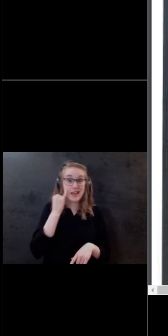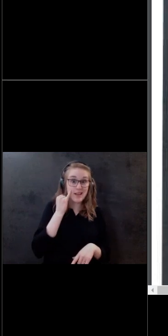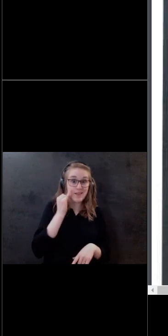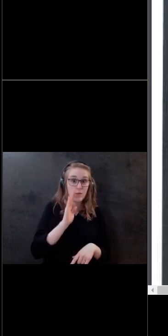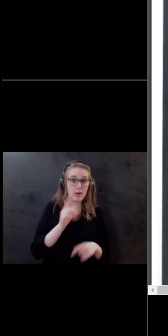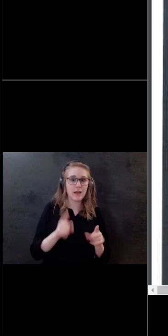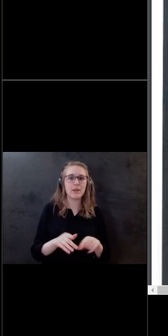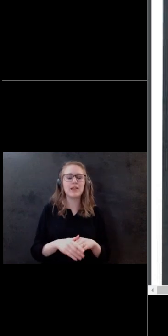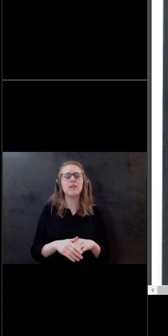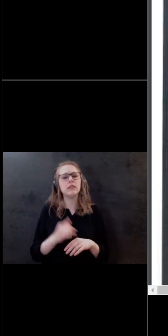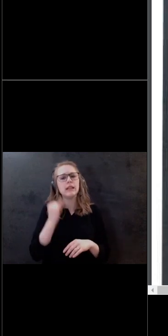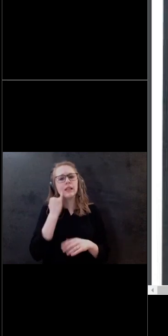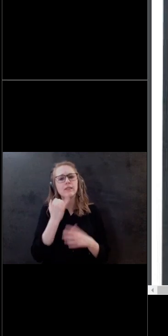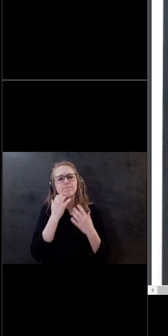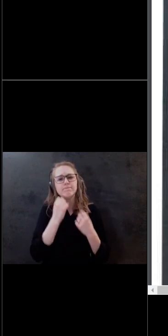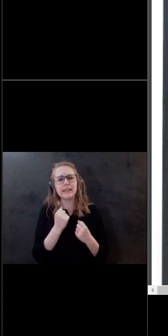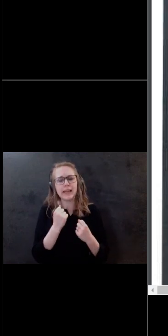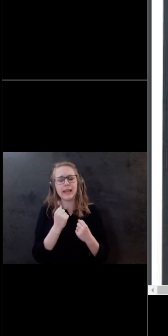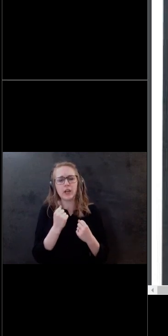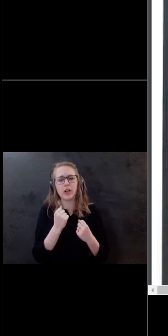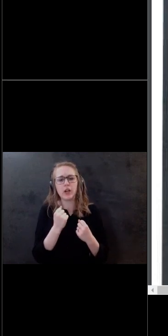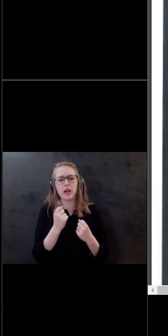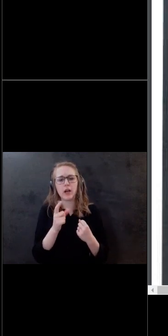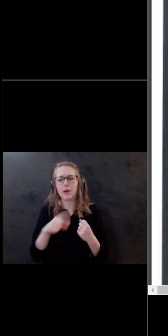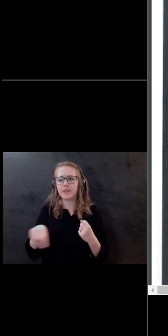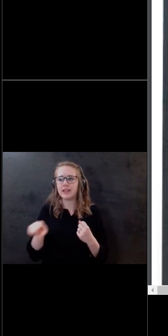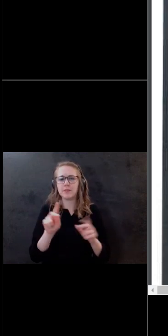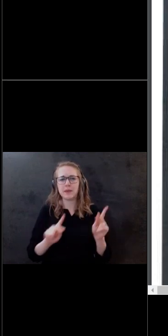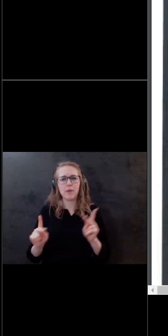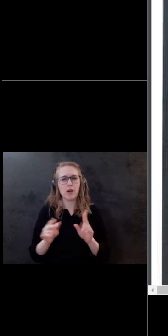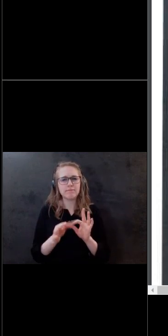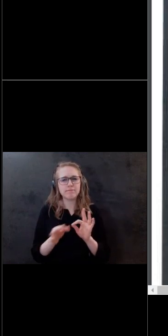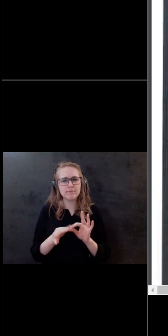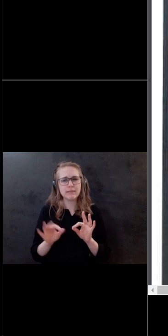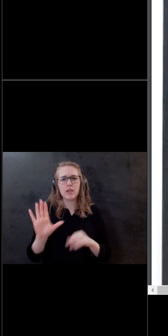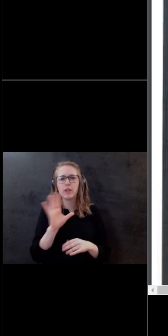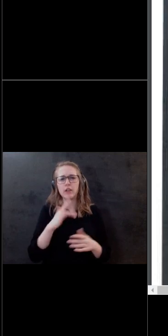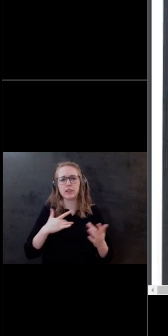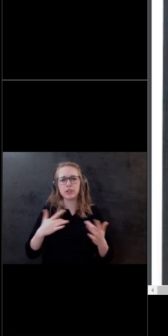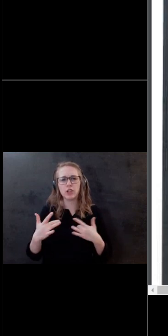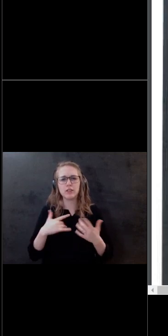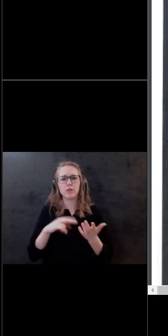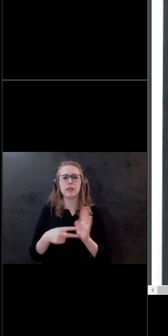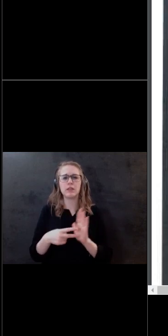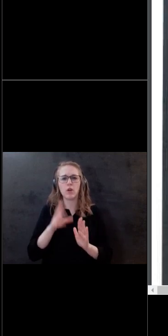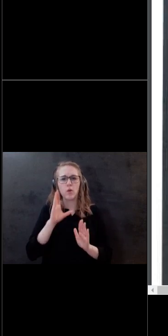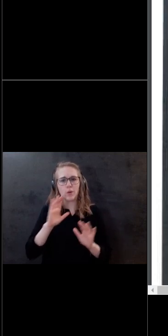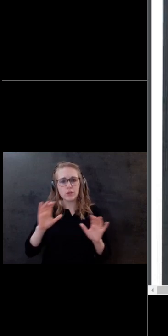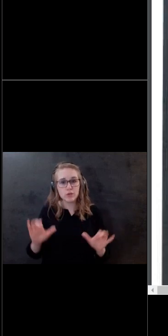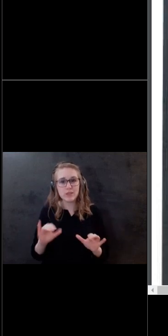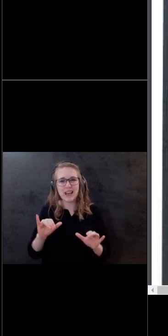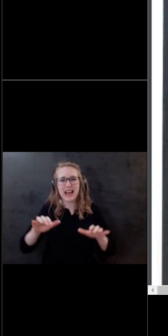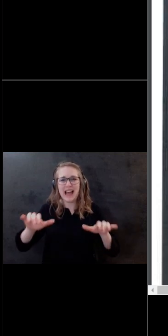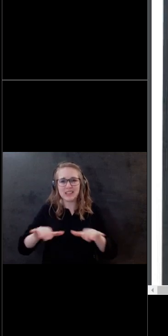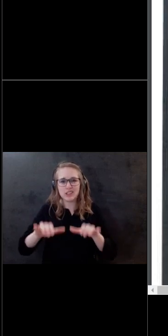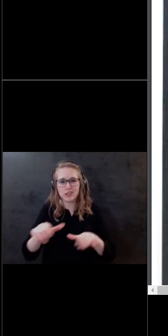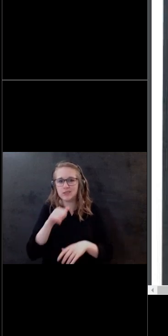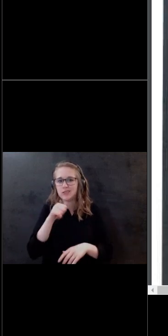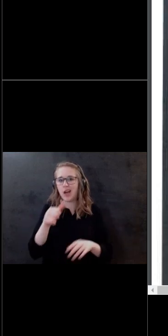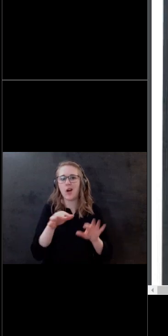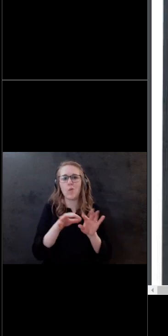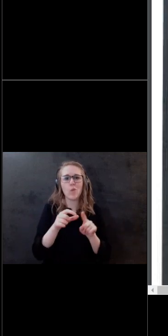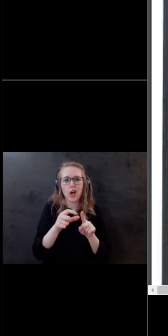care about what our constituents are saying and their concerns, we are going to do that with action, not by words